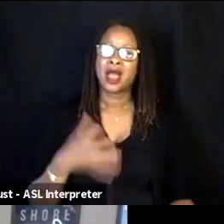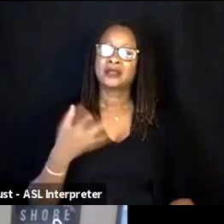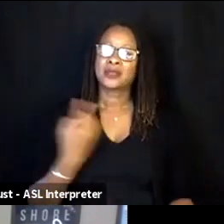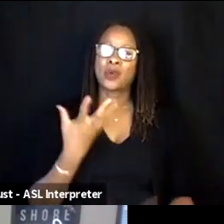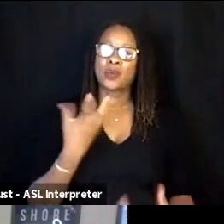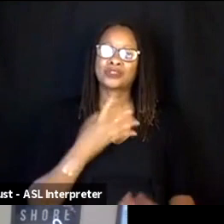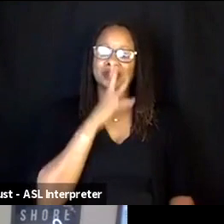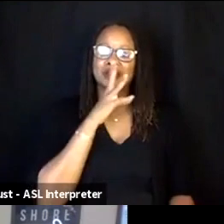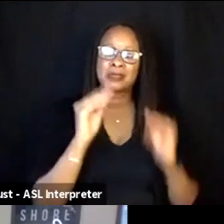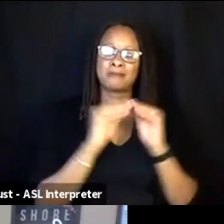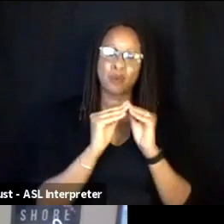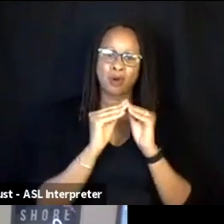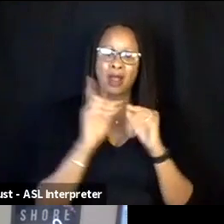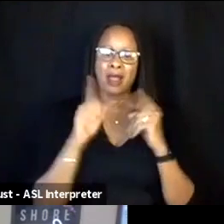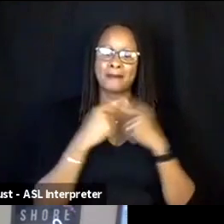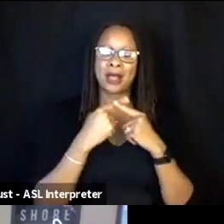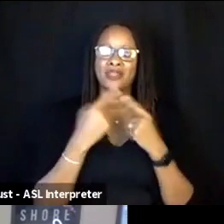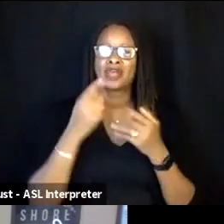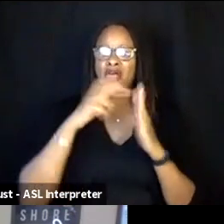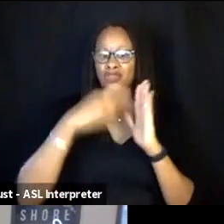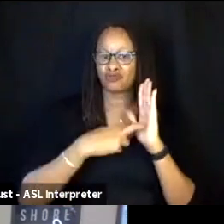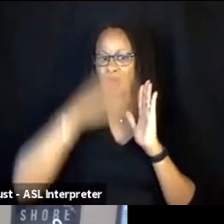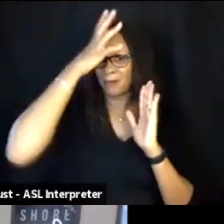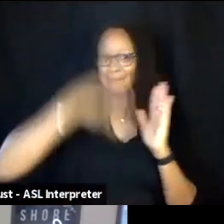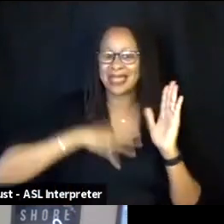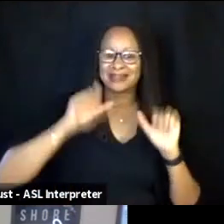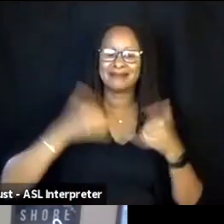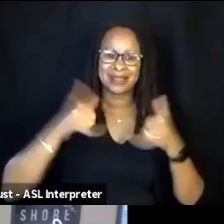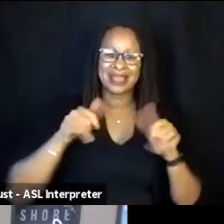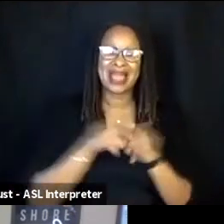about the role that men can play as allies and advocates.